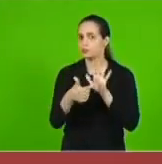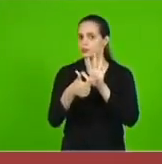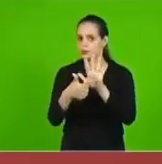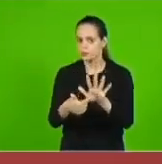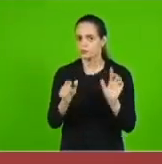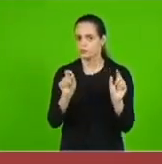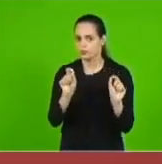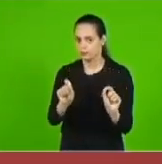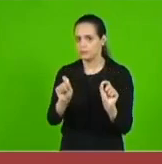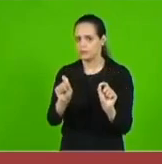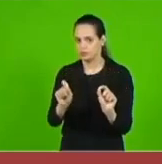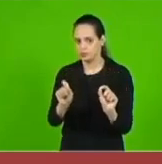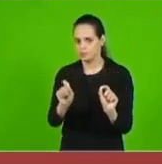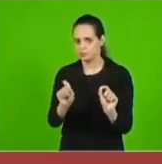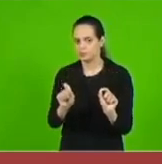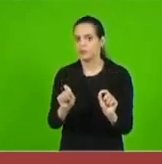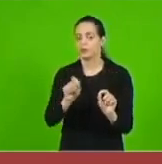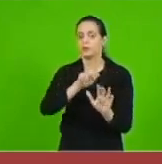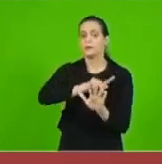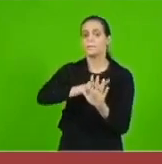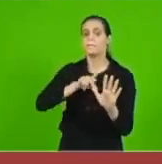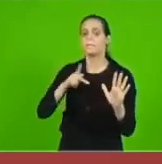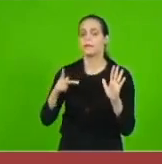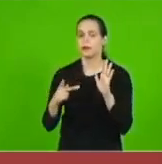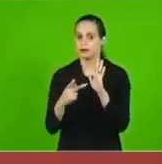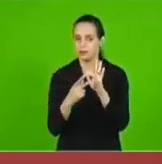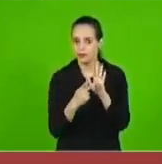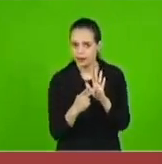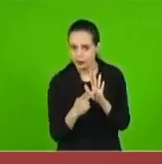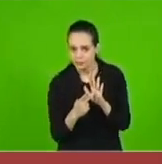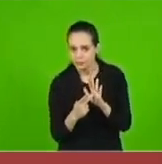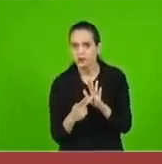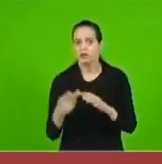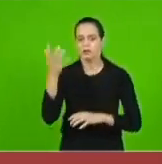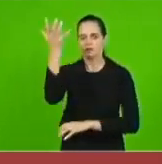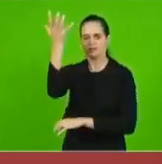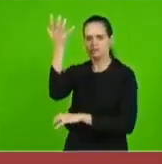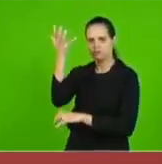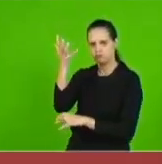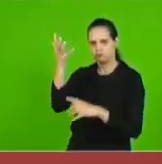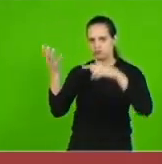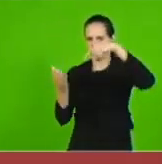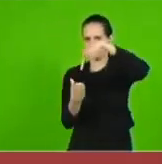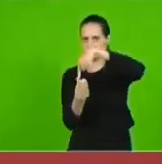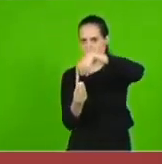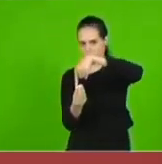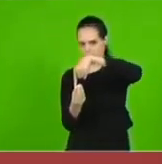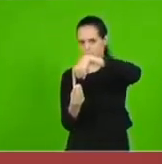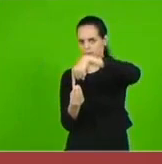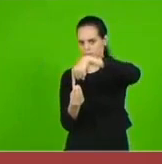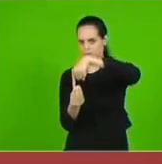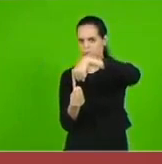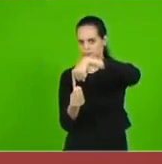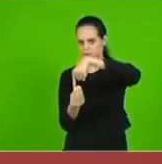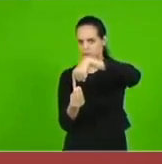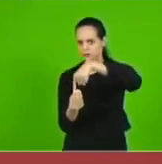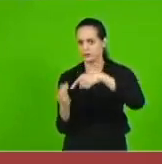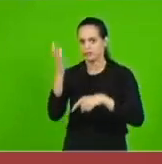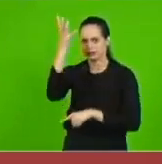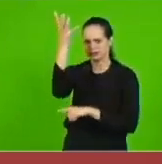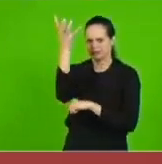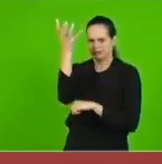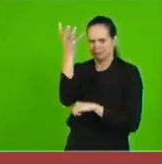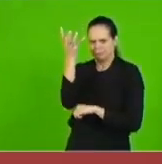that speaks about the parable of the fig tree, showing that the fig tree that